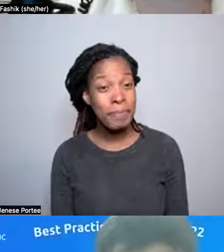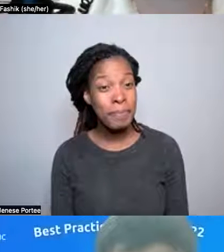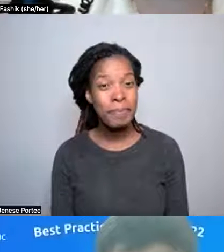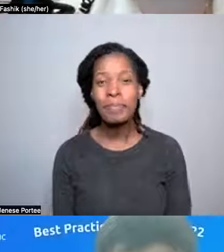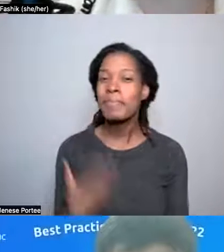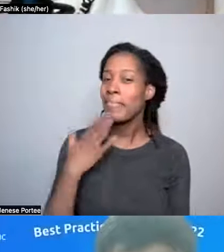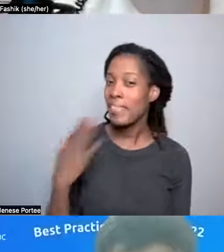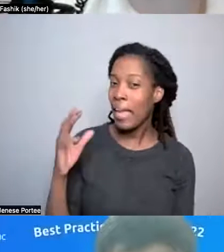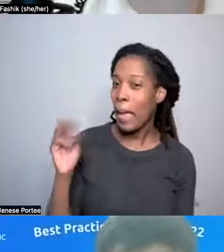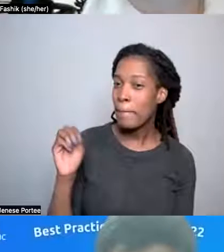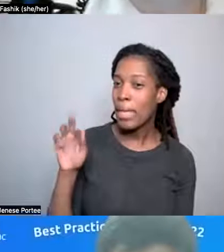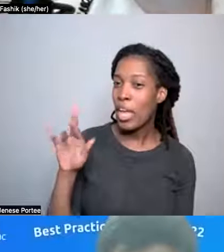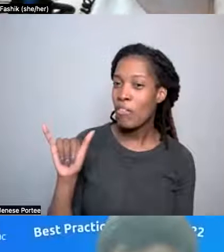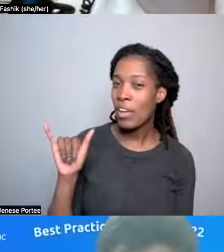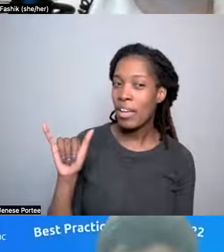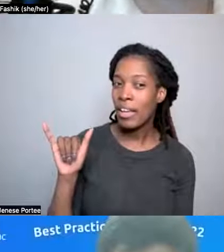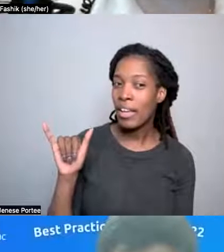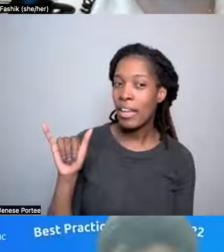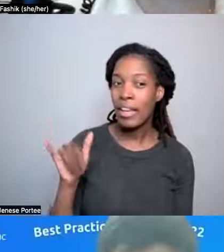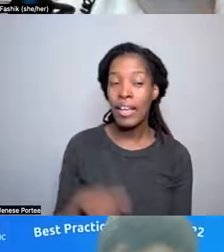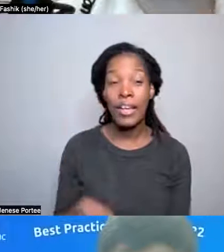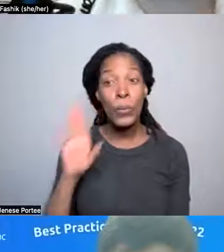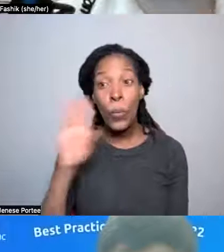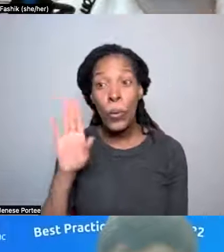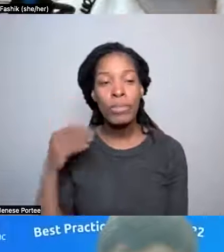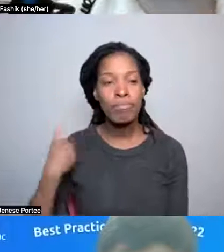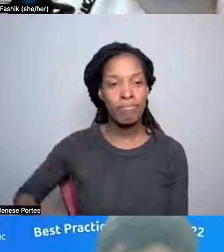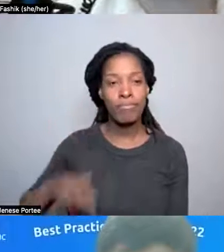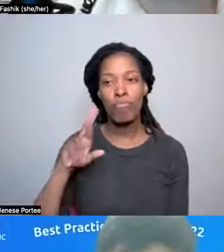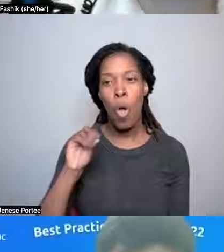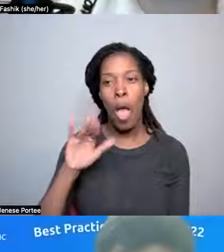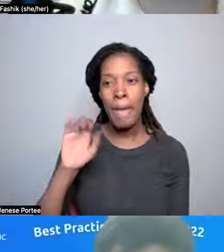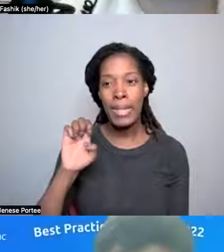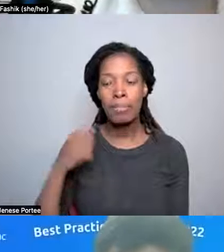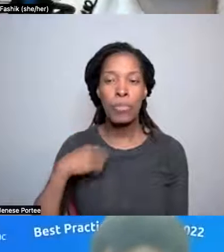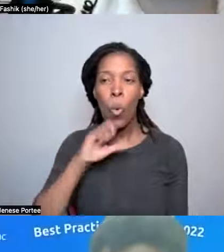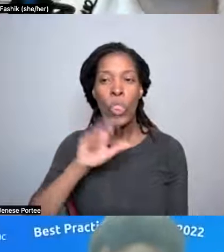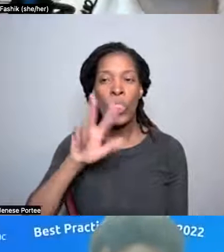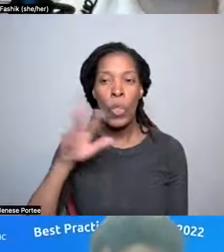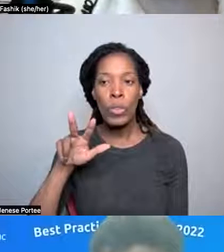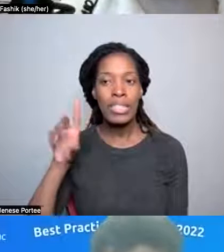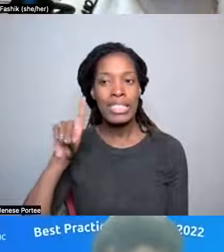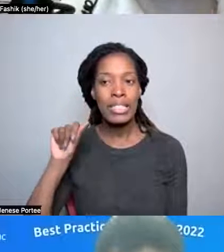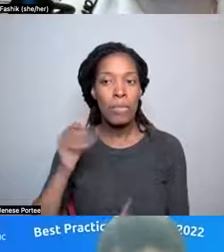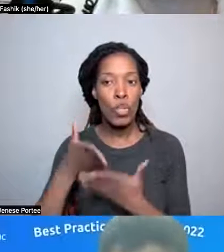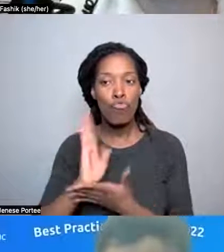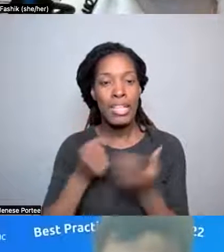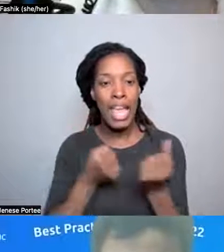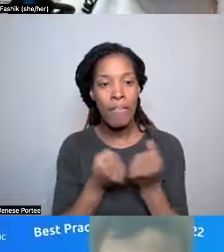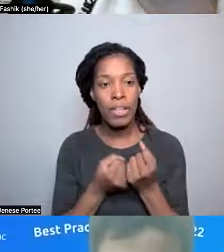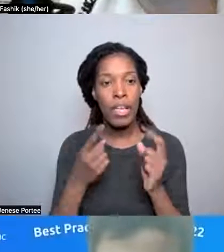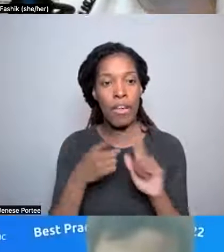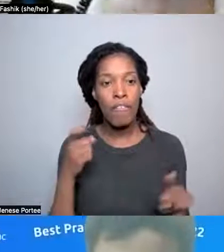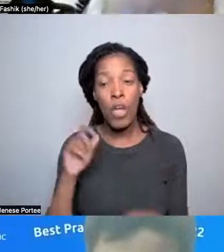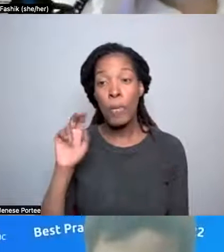Thank you, Mary. Kia ora. My name's Robbie, and I'm a 33-year-old disability rights advocate from Aotearoa,